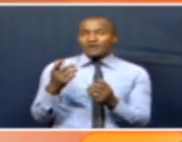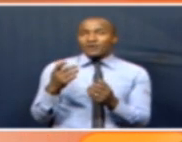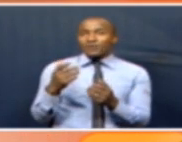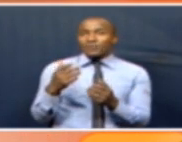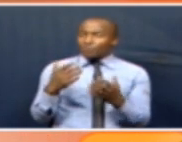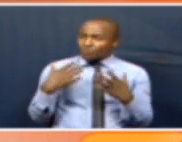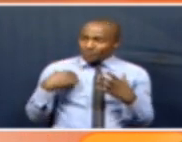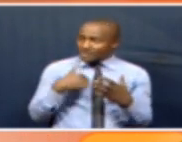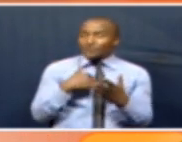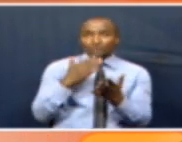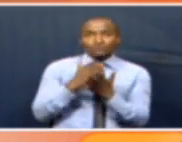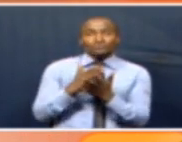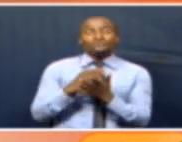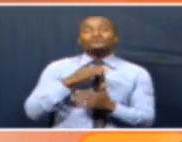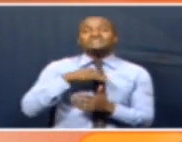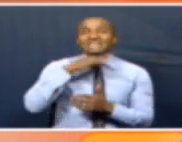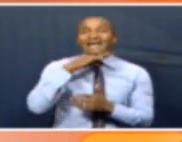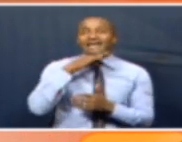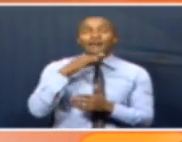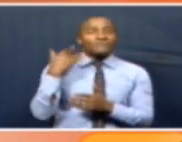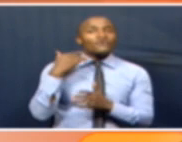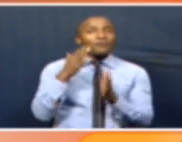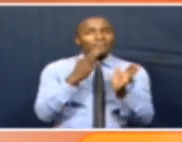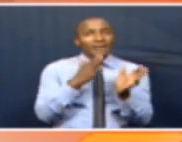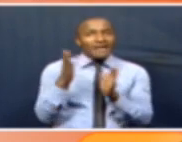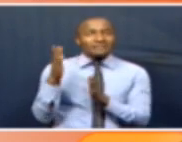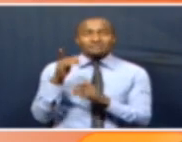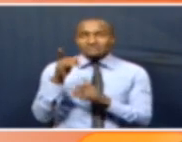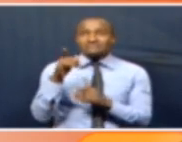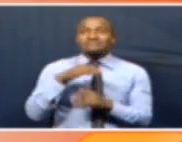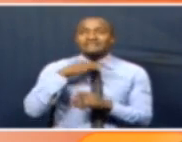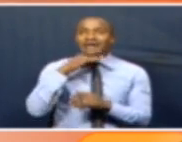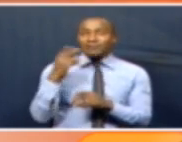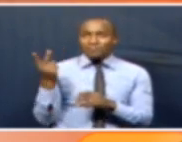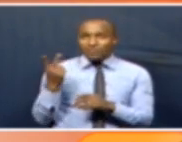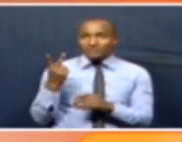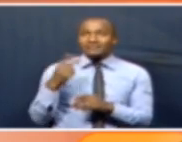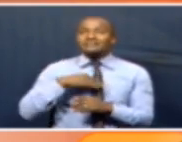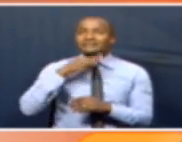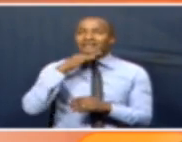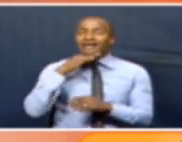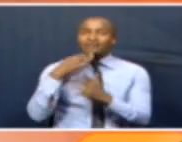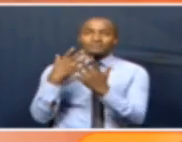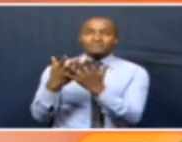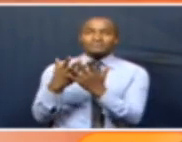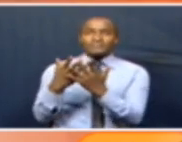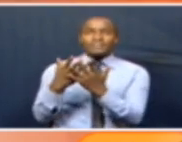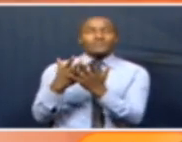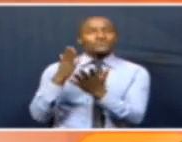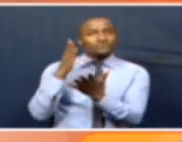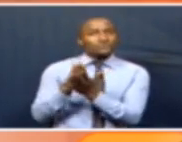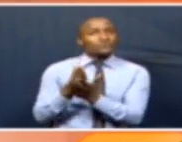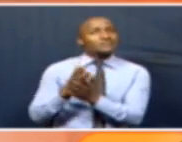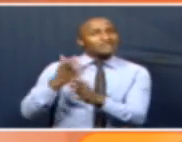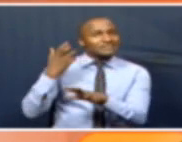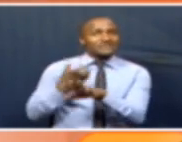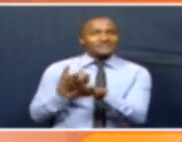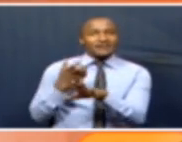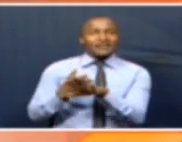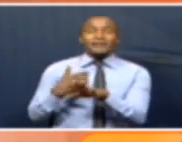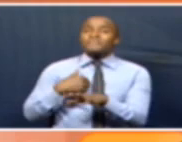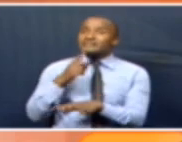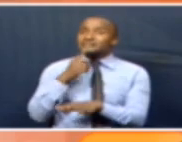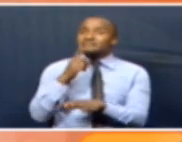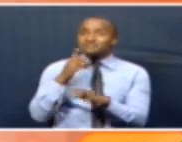die in detention. And therefore, it was a very difficult time. What I would say is